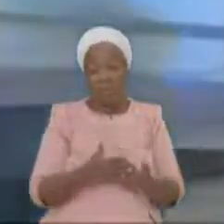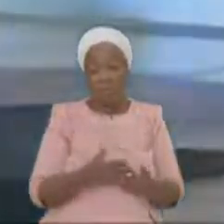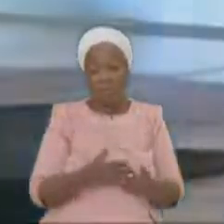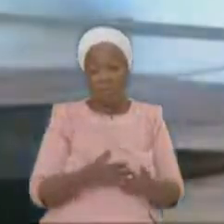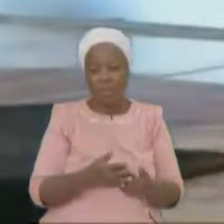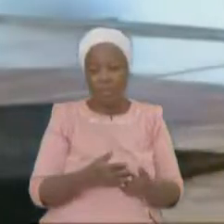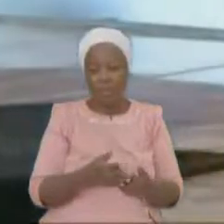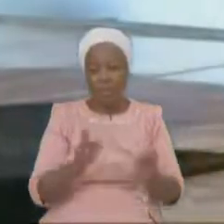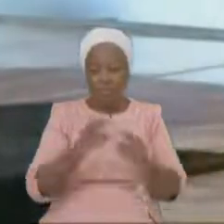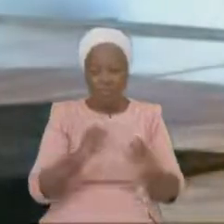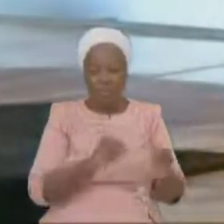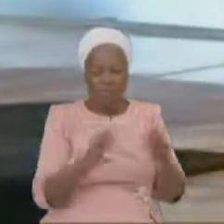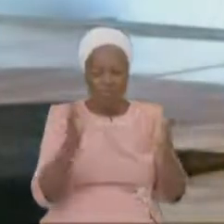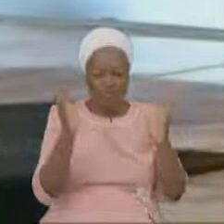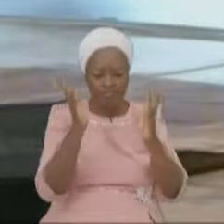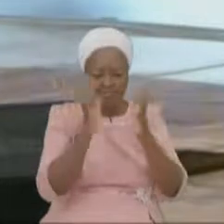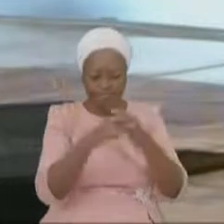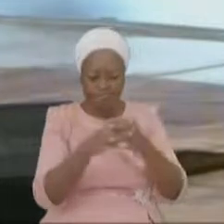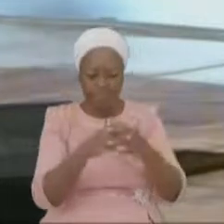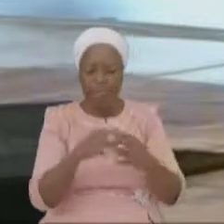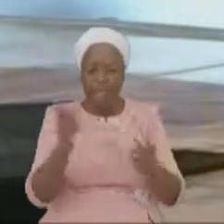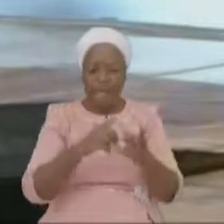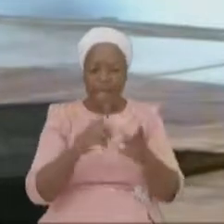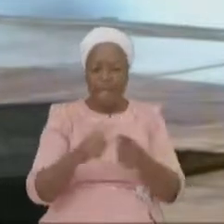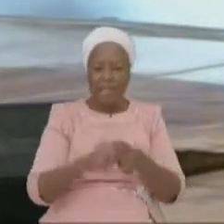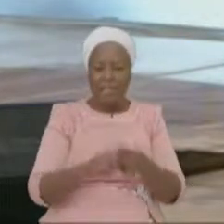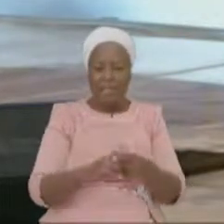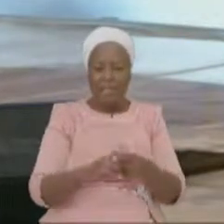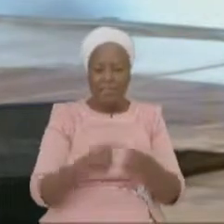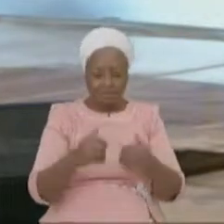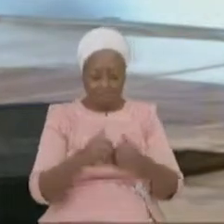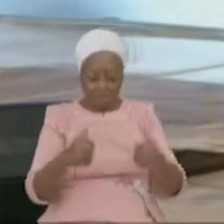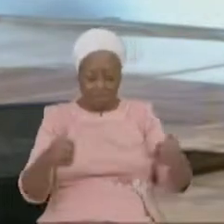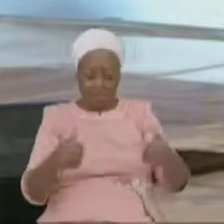Cage it, isolate it, starve it.